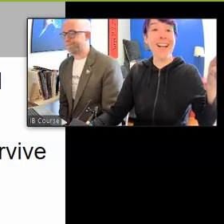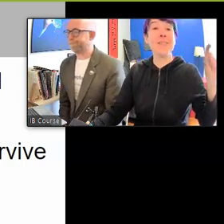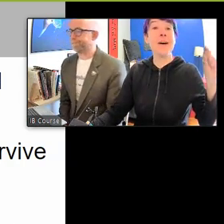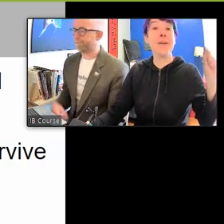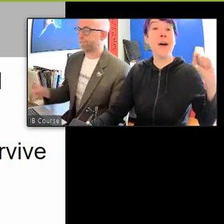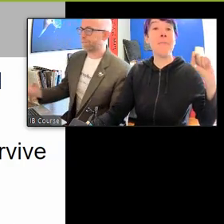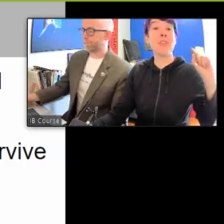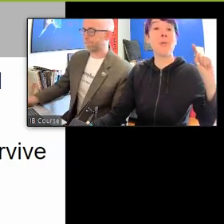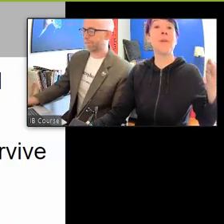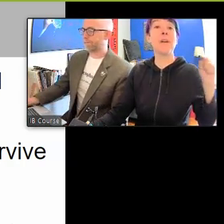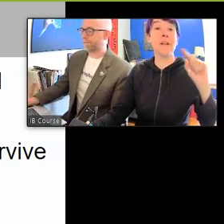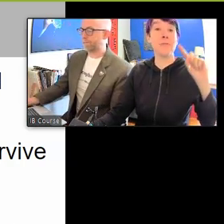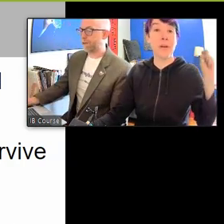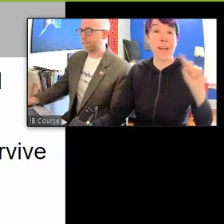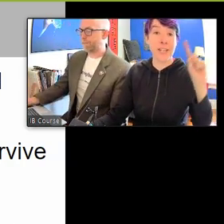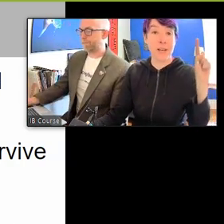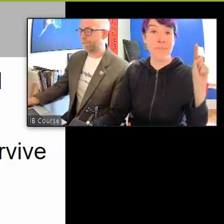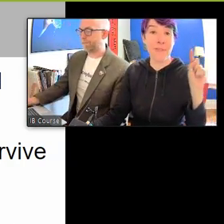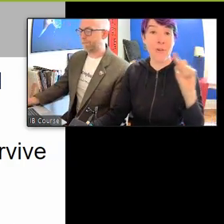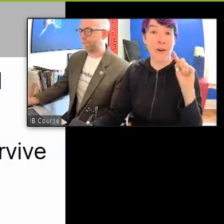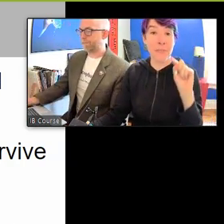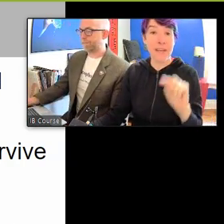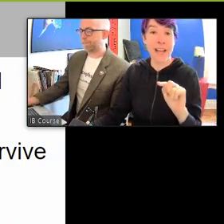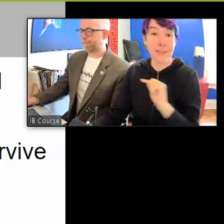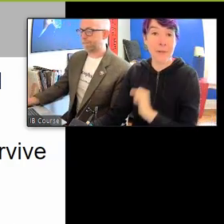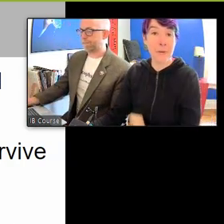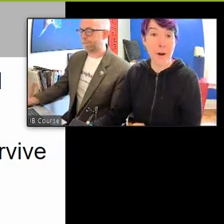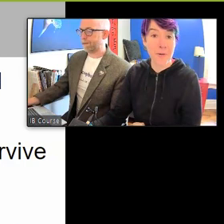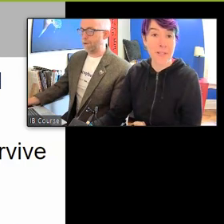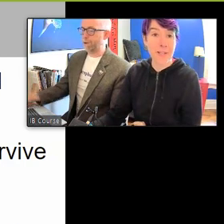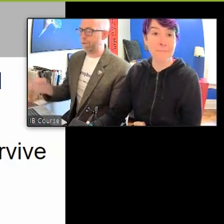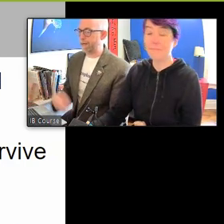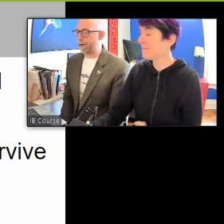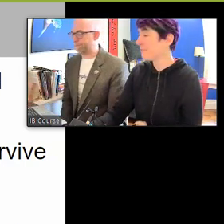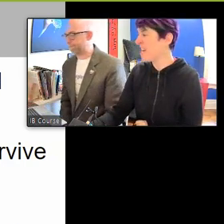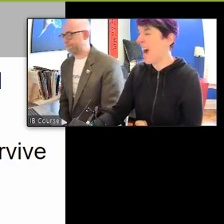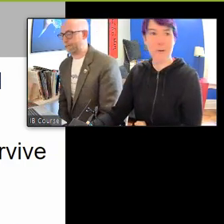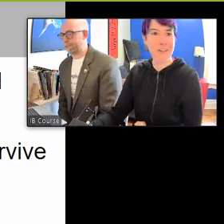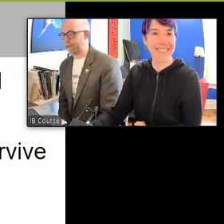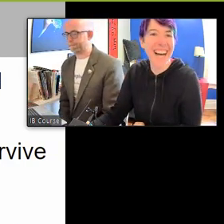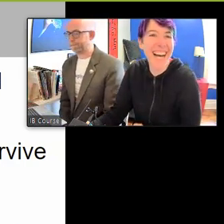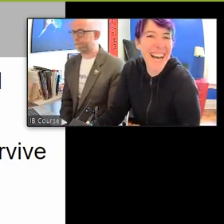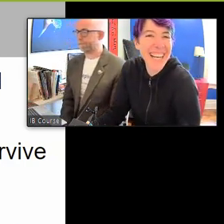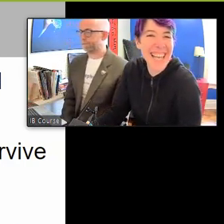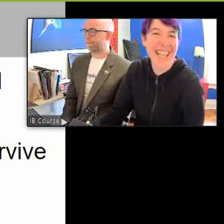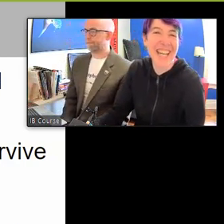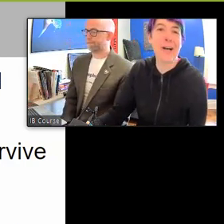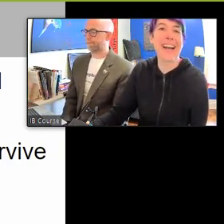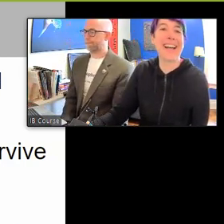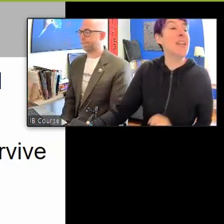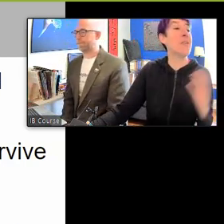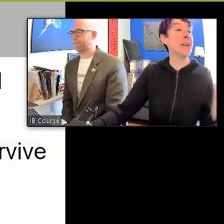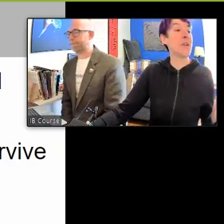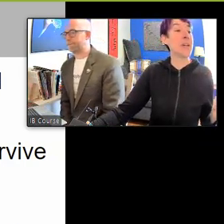good. So we will rearrange them for the PDF that we will post. I will do it right now. Right now. It is done. Yay.